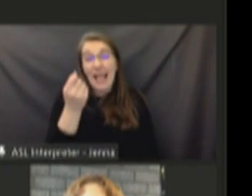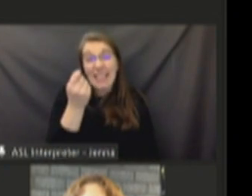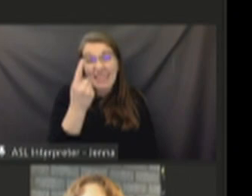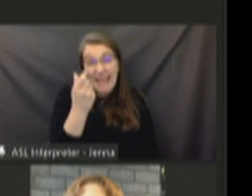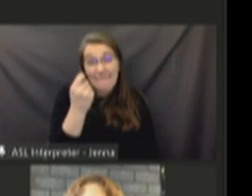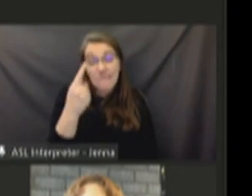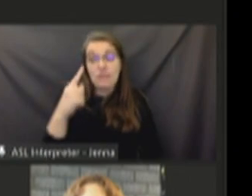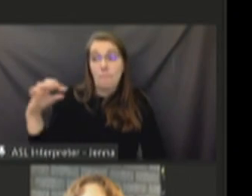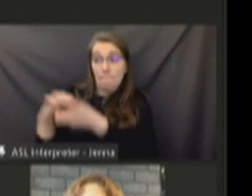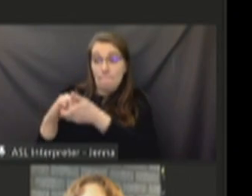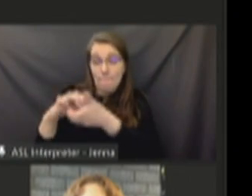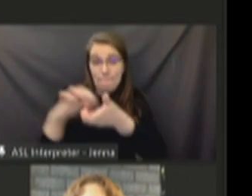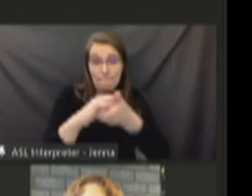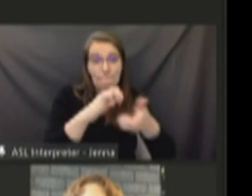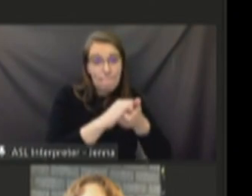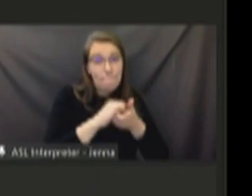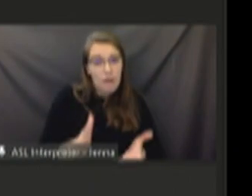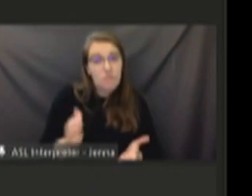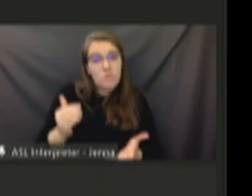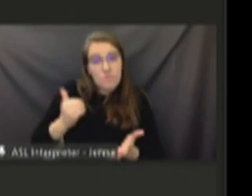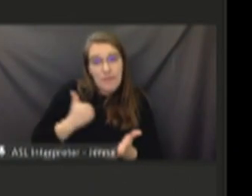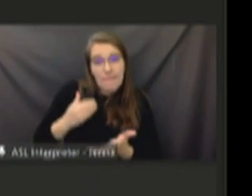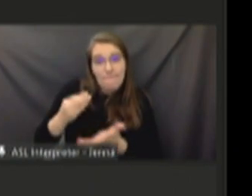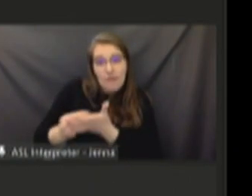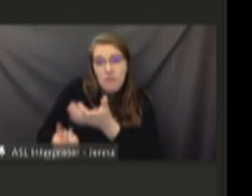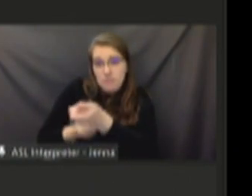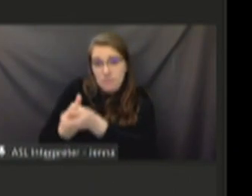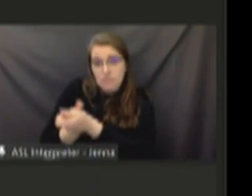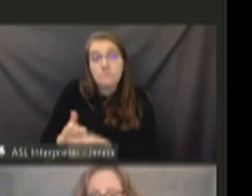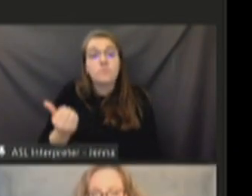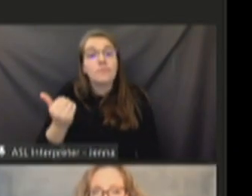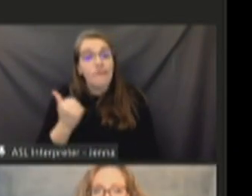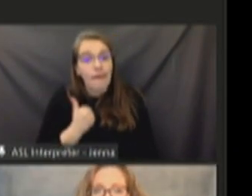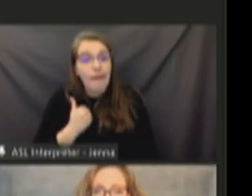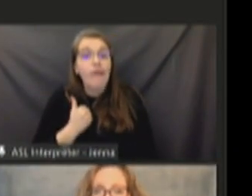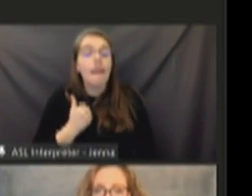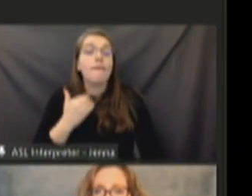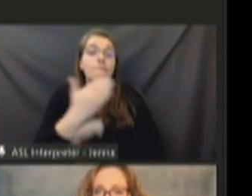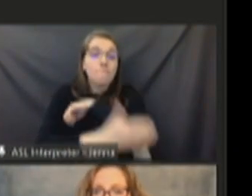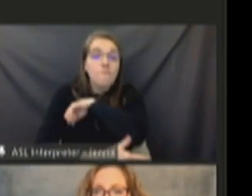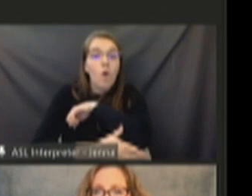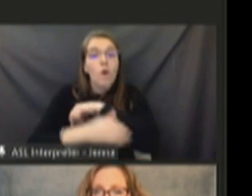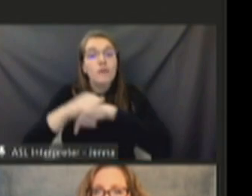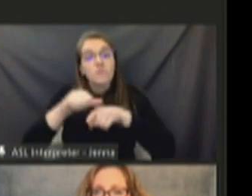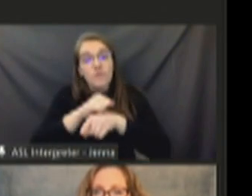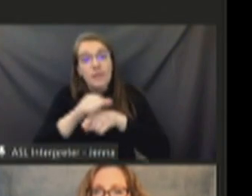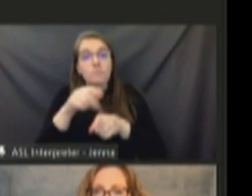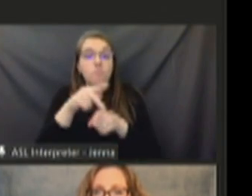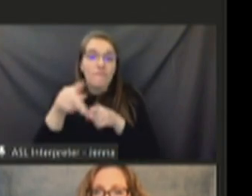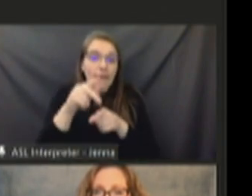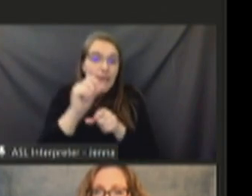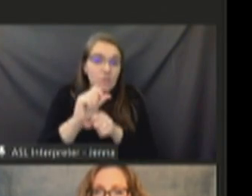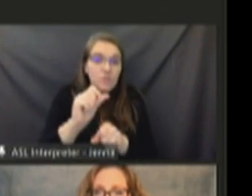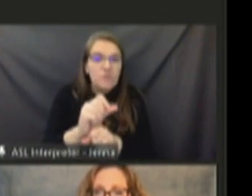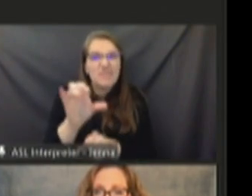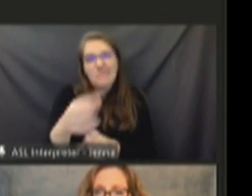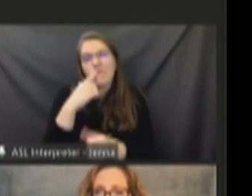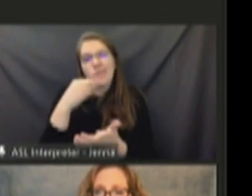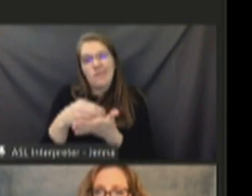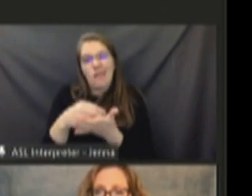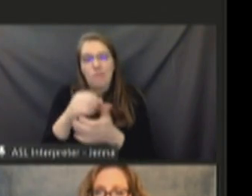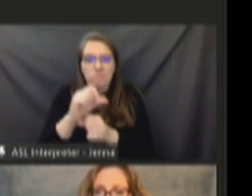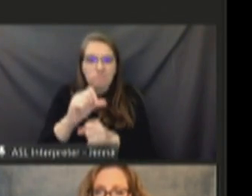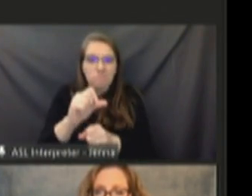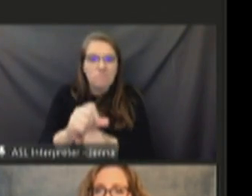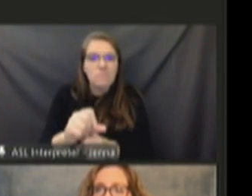dedicate funding to. We have a foreign trained professionals to help folks economically integrate in Boston. So this is a pilot fellowship program to support